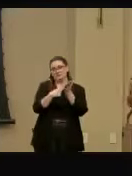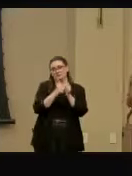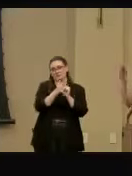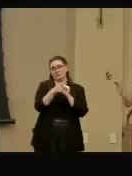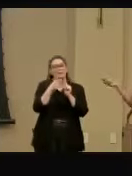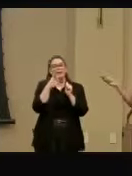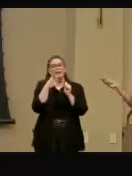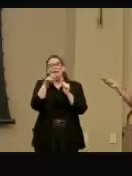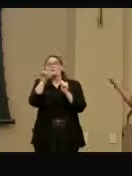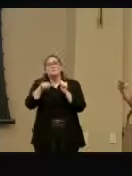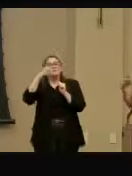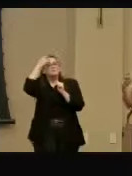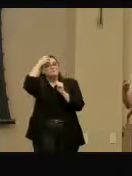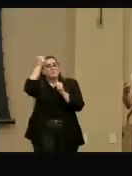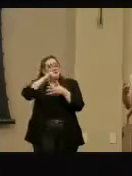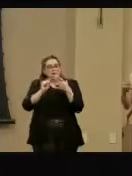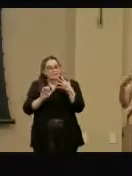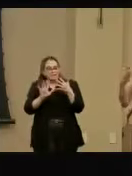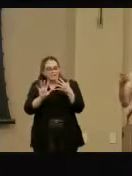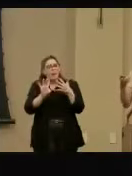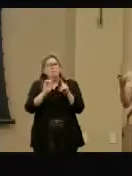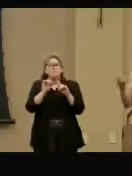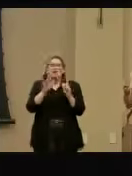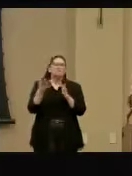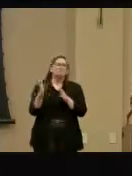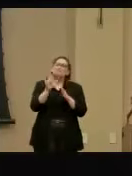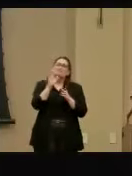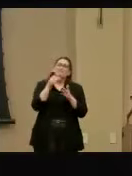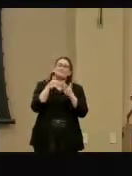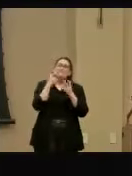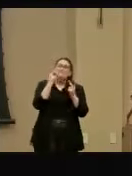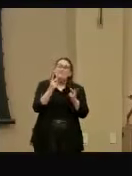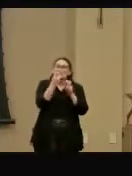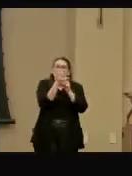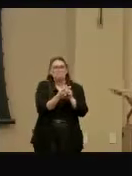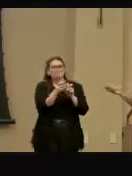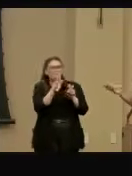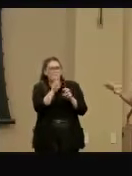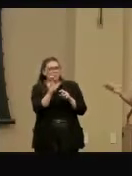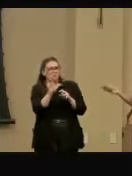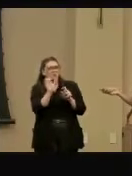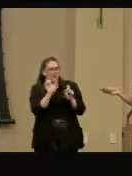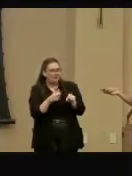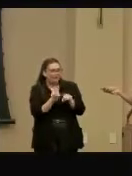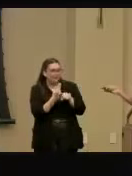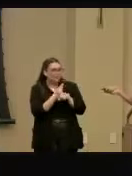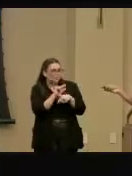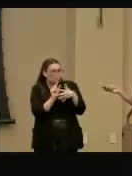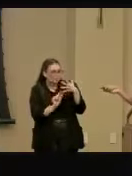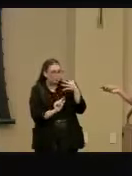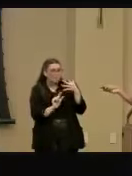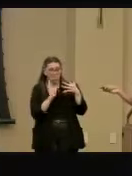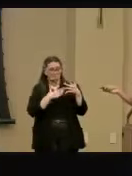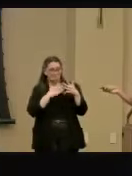your hands to memorize these, but you should bring it up to your doctor. Hey, does this affect the type of birth control I should use? So again, my